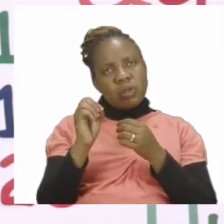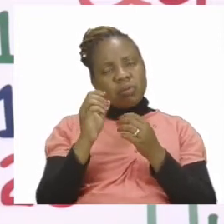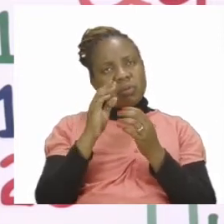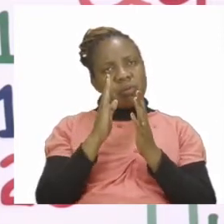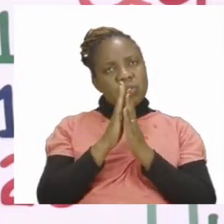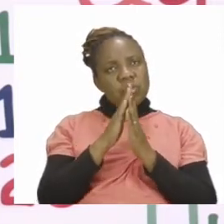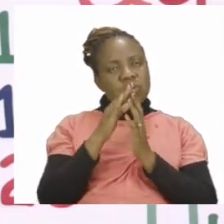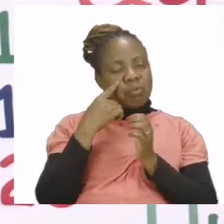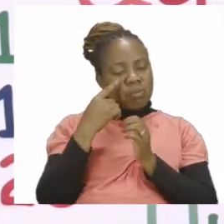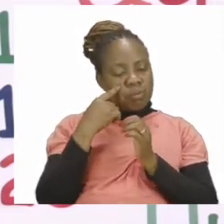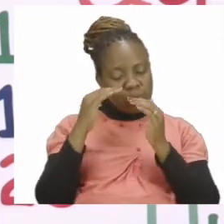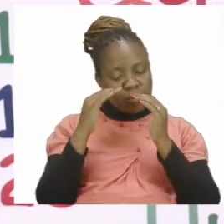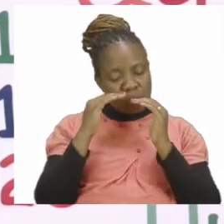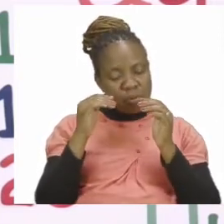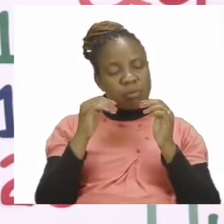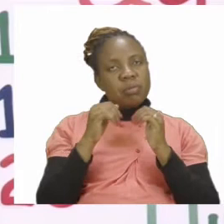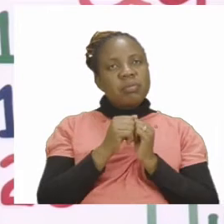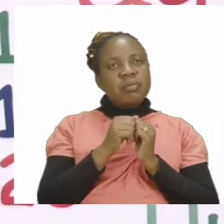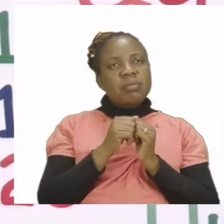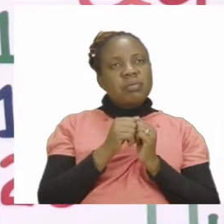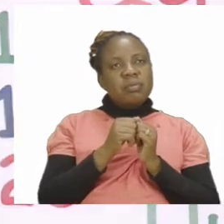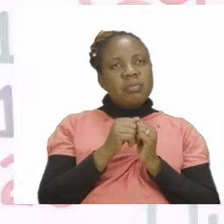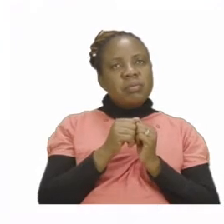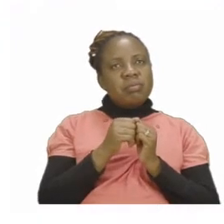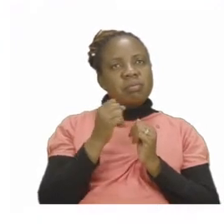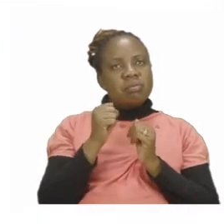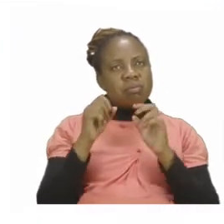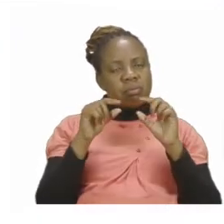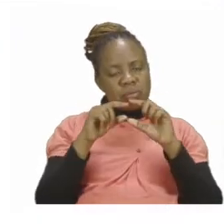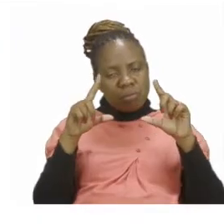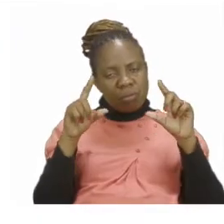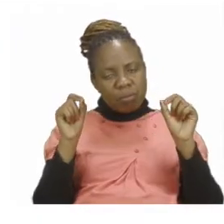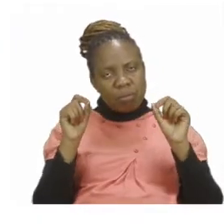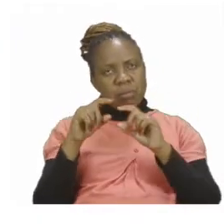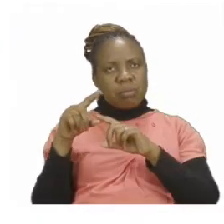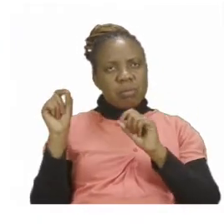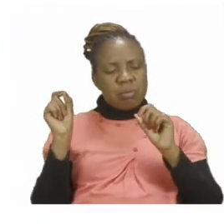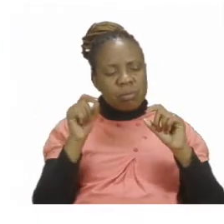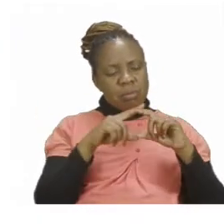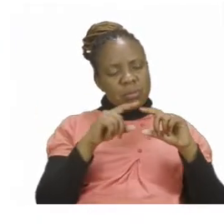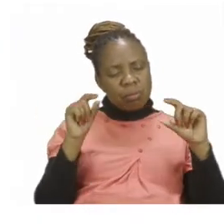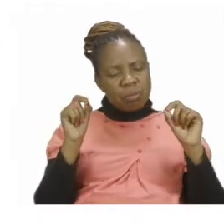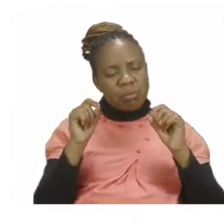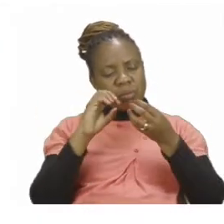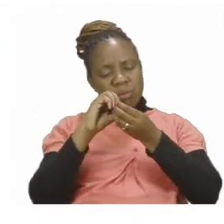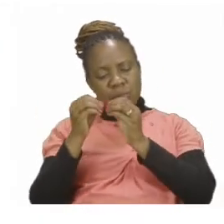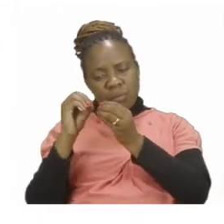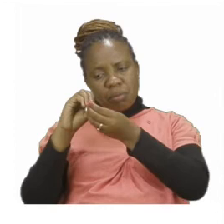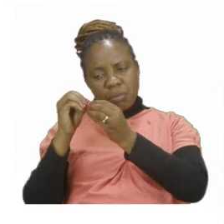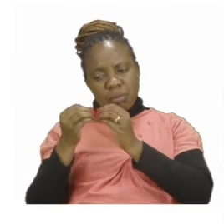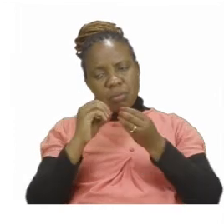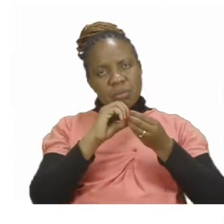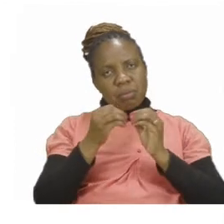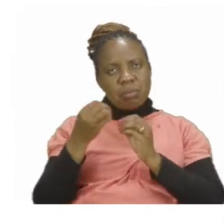So there you have lots of blocks with lots of numbers. So it says